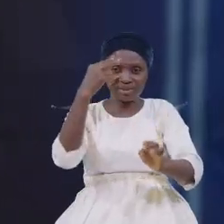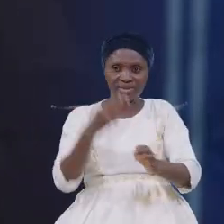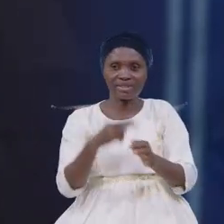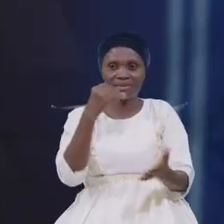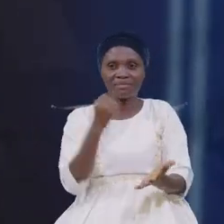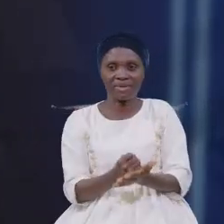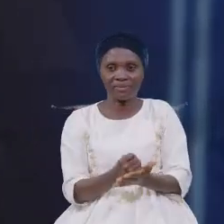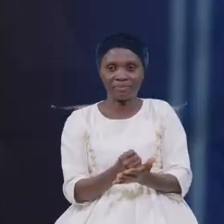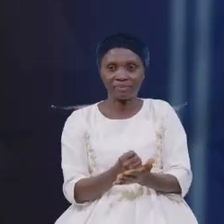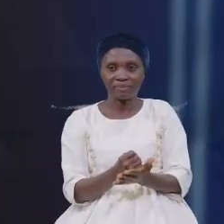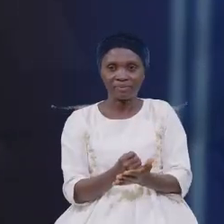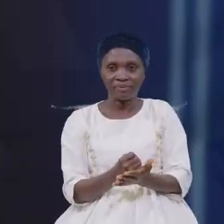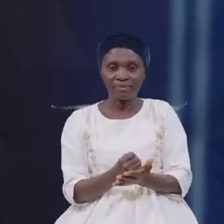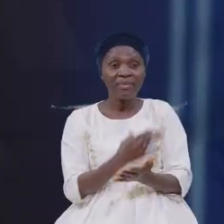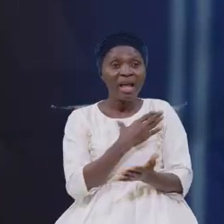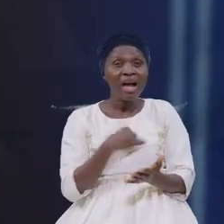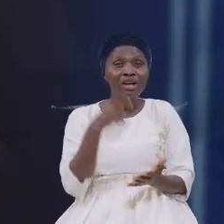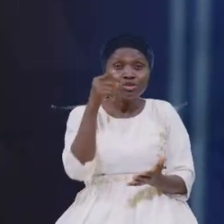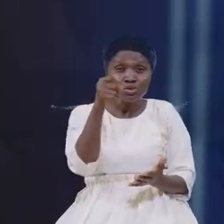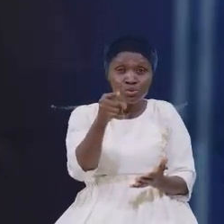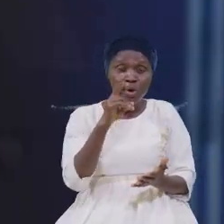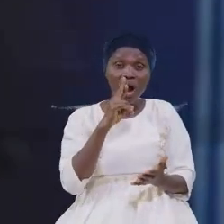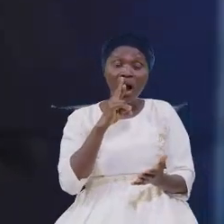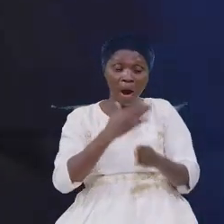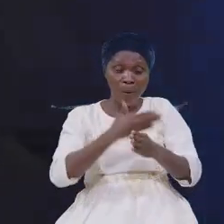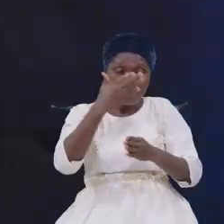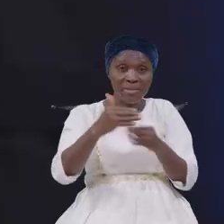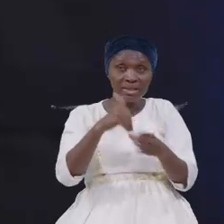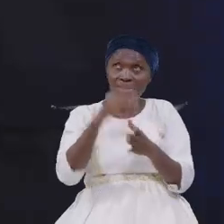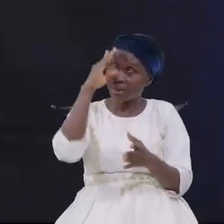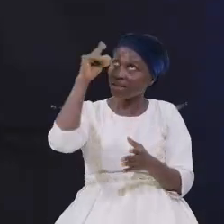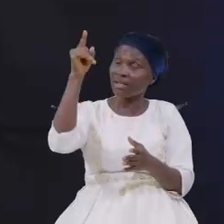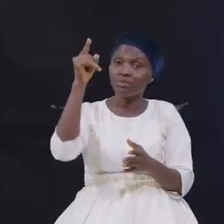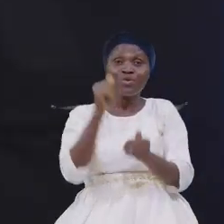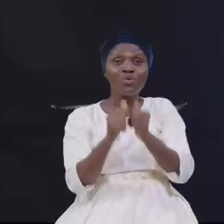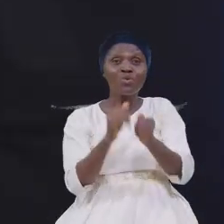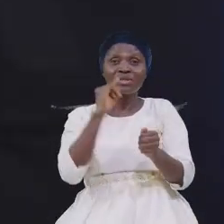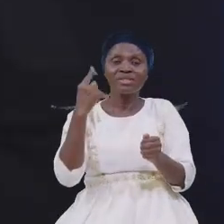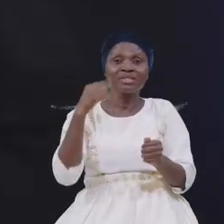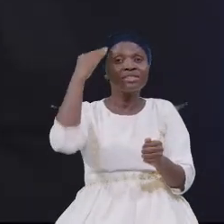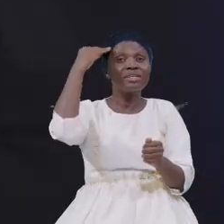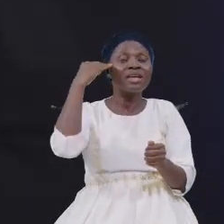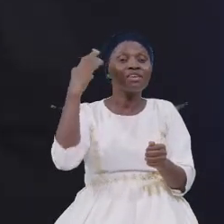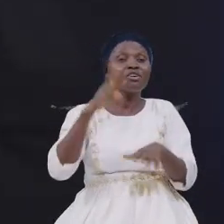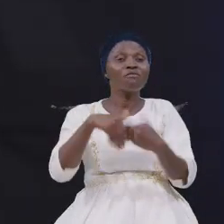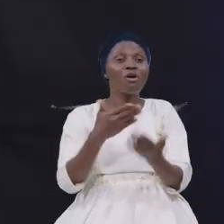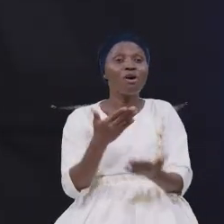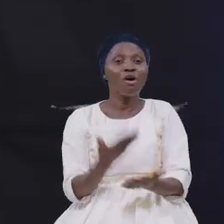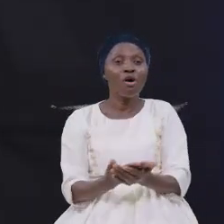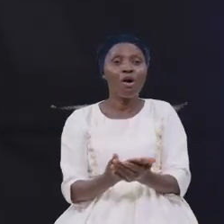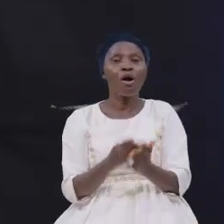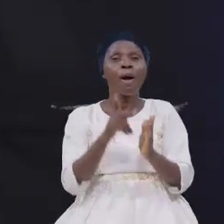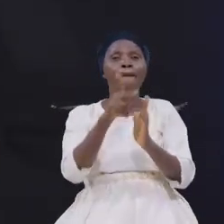are complete in him, which is the head of all principalities